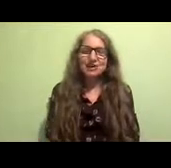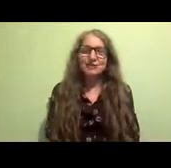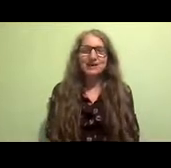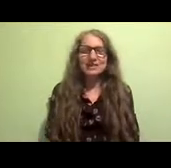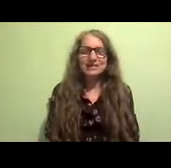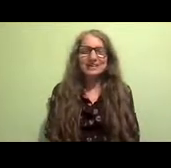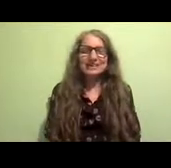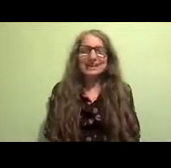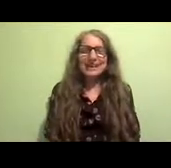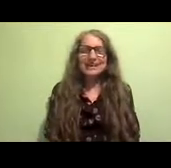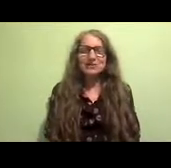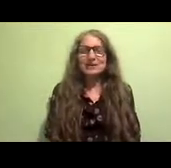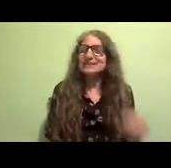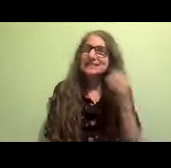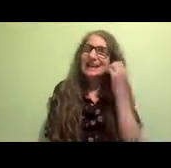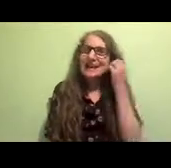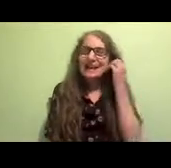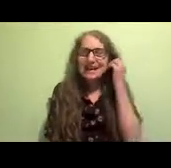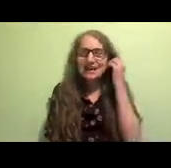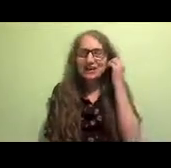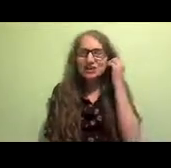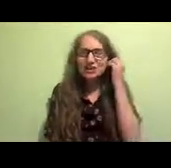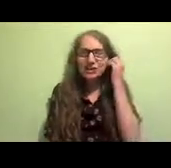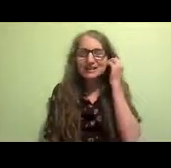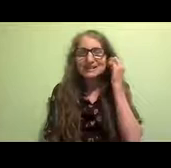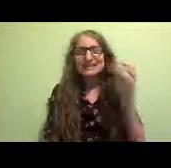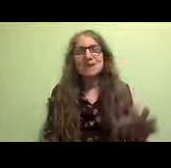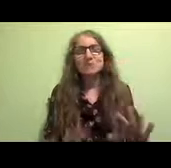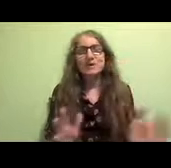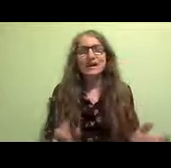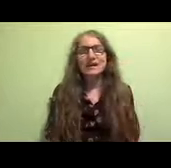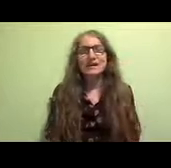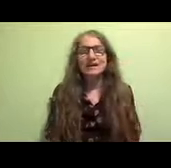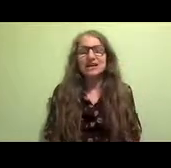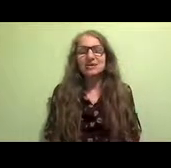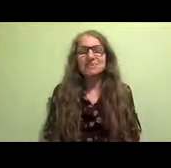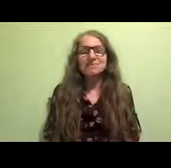called Melt, and it was a circus cabaret,